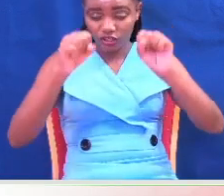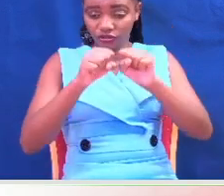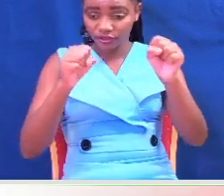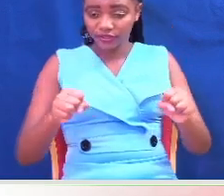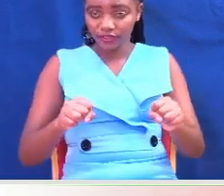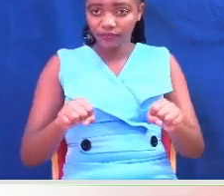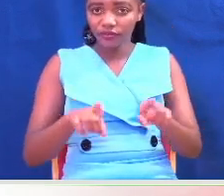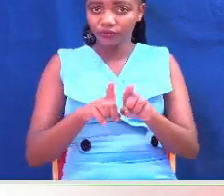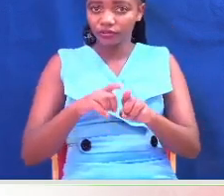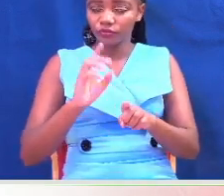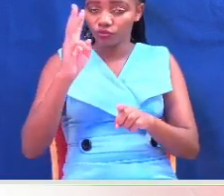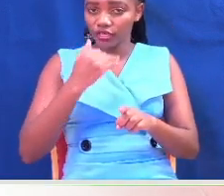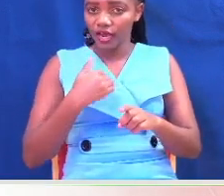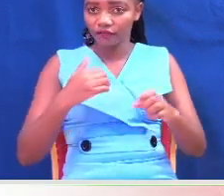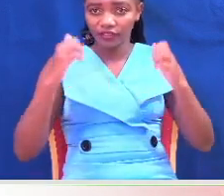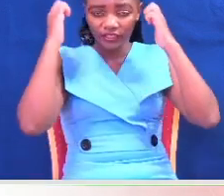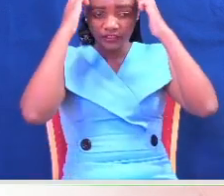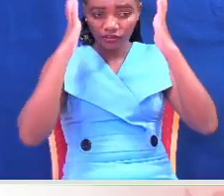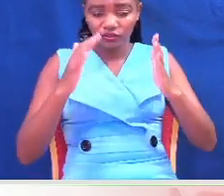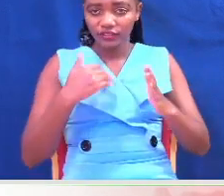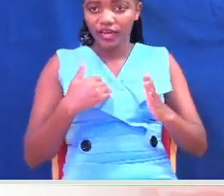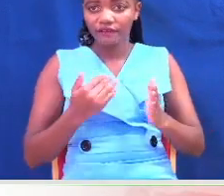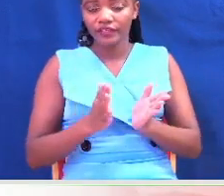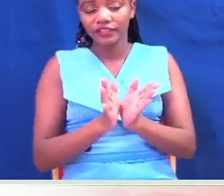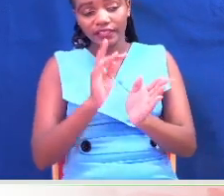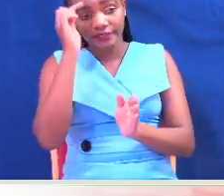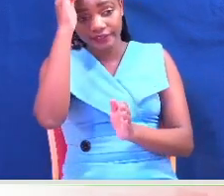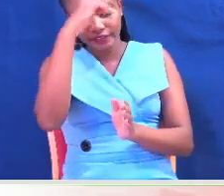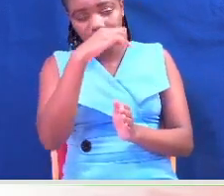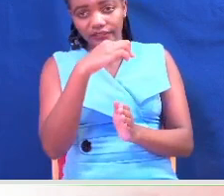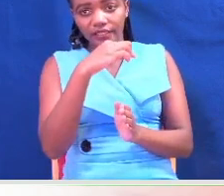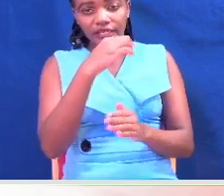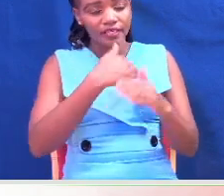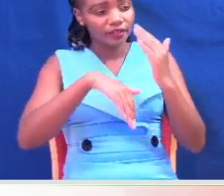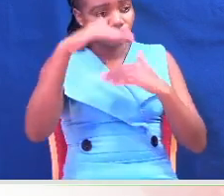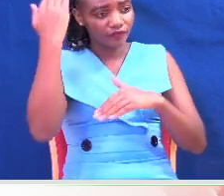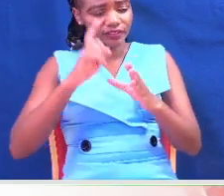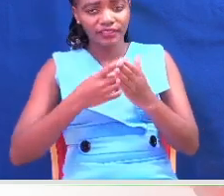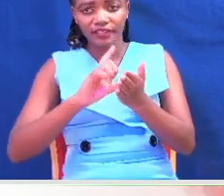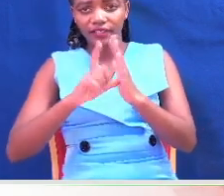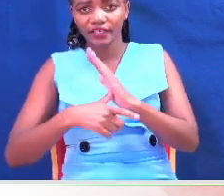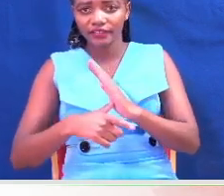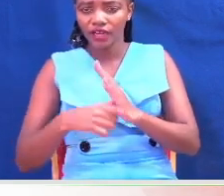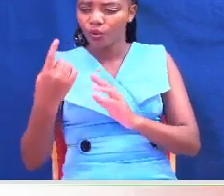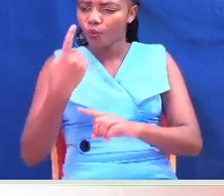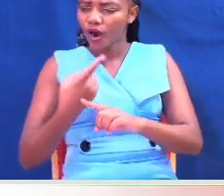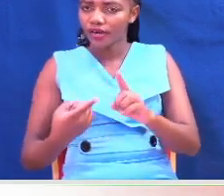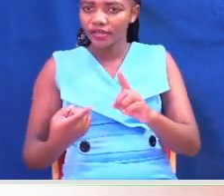will have students pursue general degrees in their first degree, and then later a one-year,